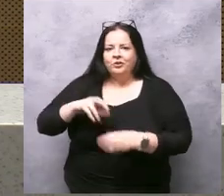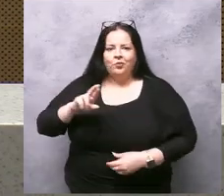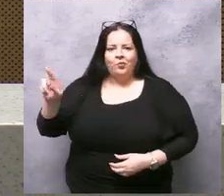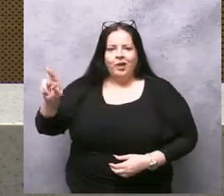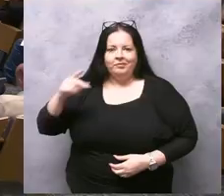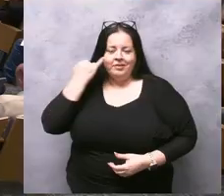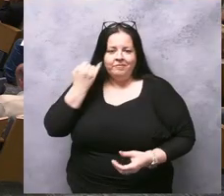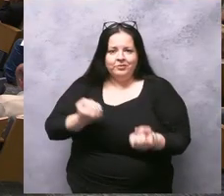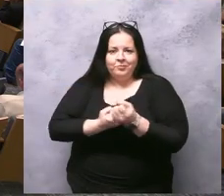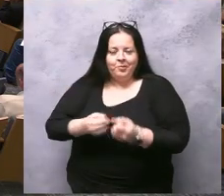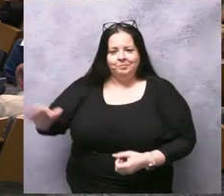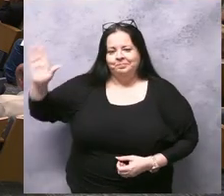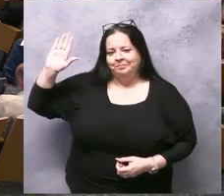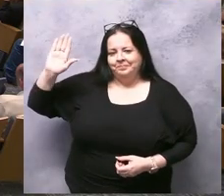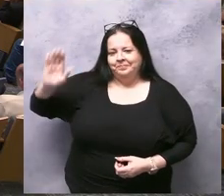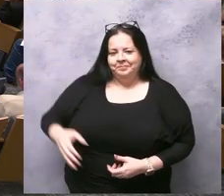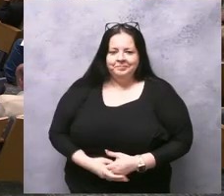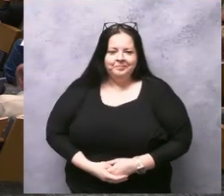hand.